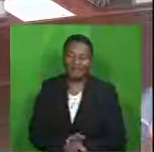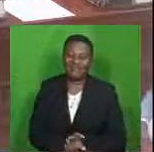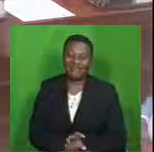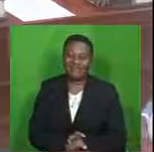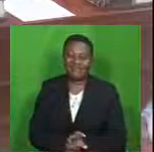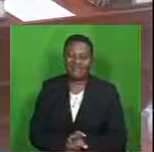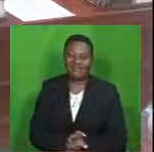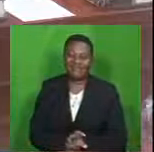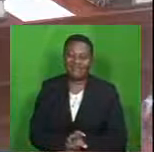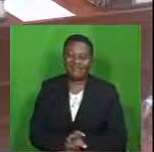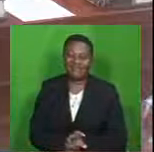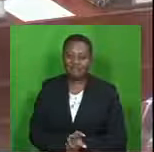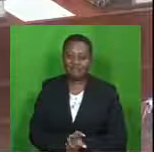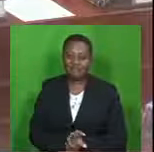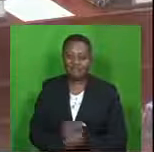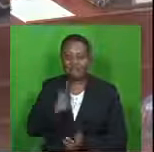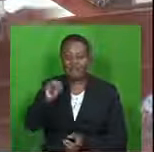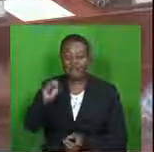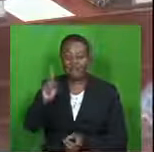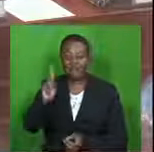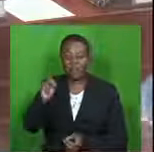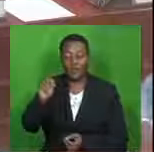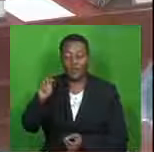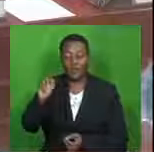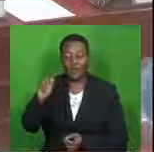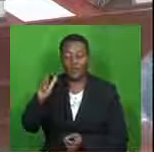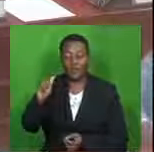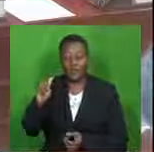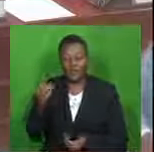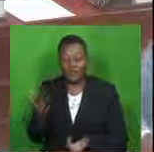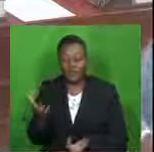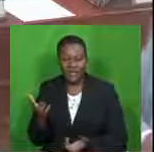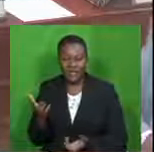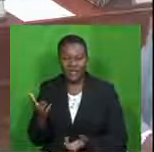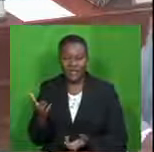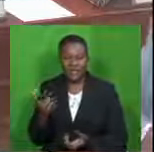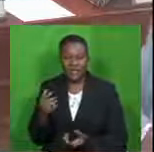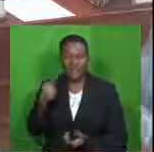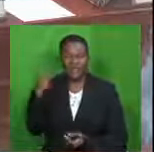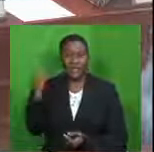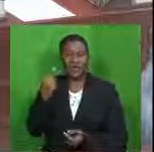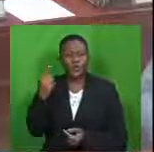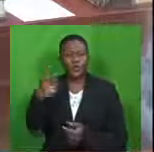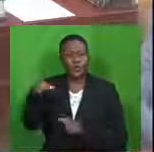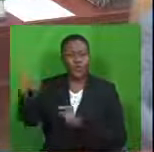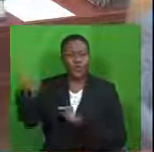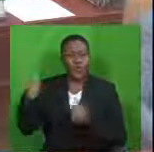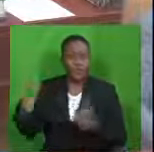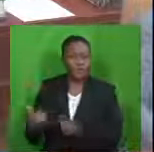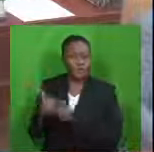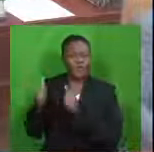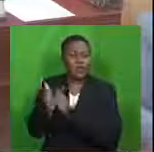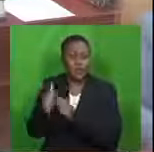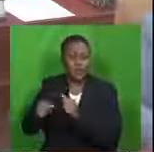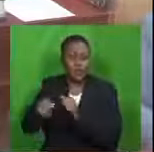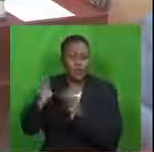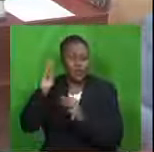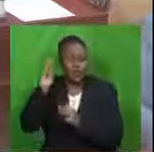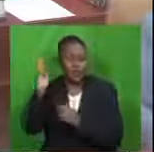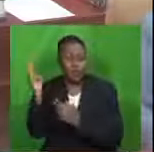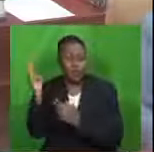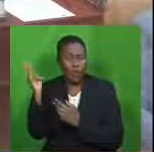Honor Mutala. We used to scale the Canada Sports Stadium just to catch a glimpse of football because we couldn't afford to pay. So we